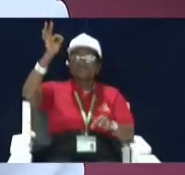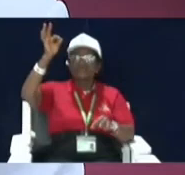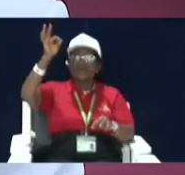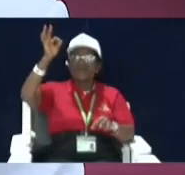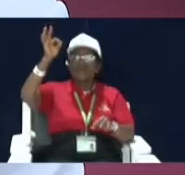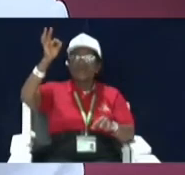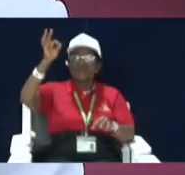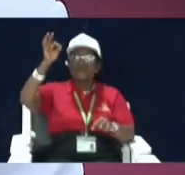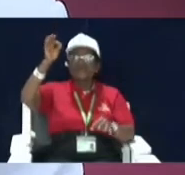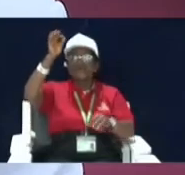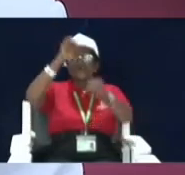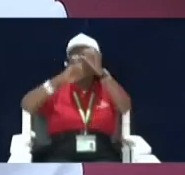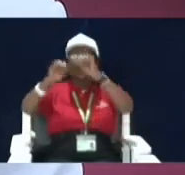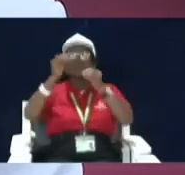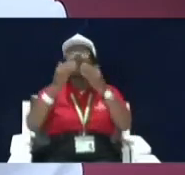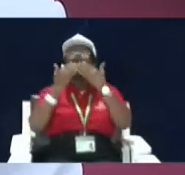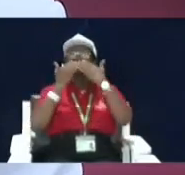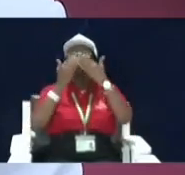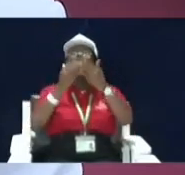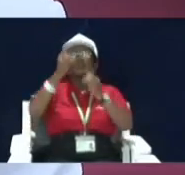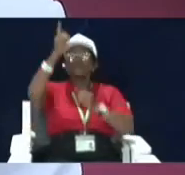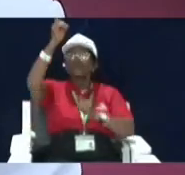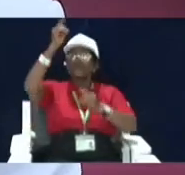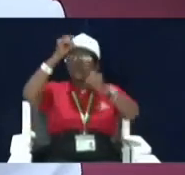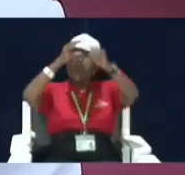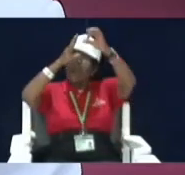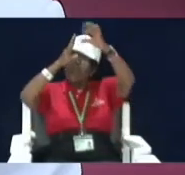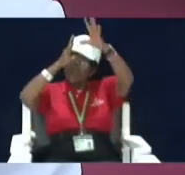Oh, thank you, Father.